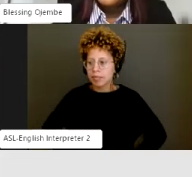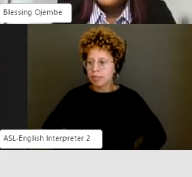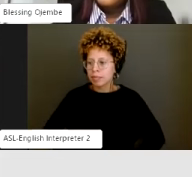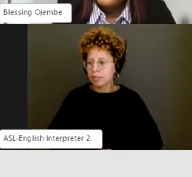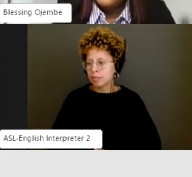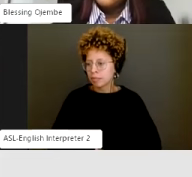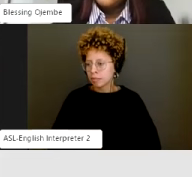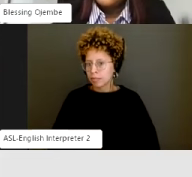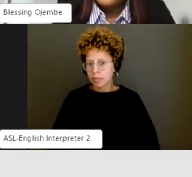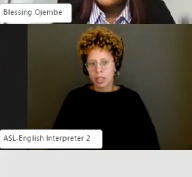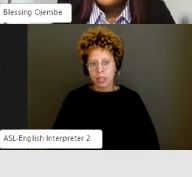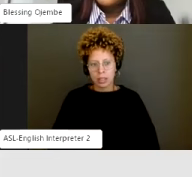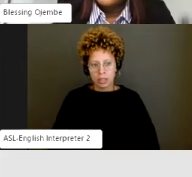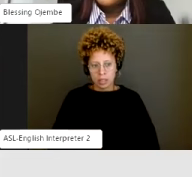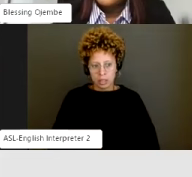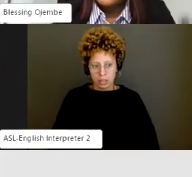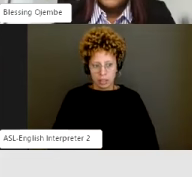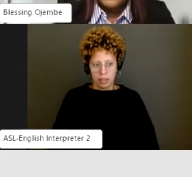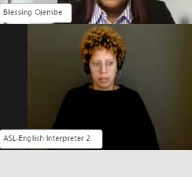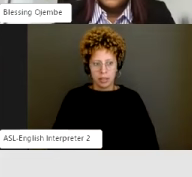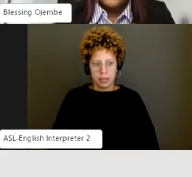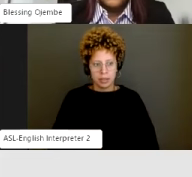Just as a conclusion.